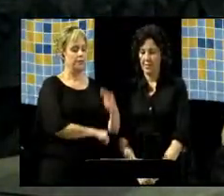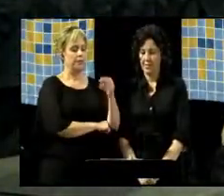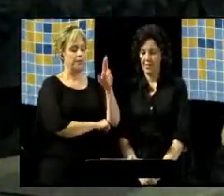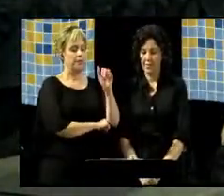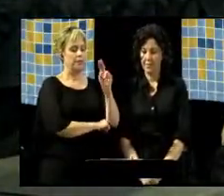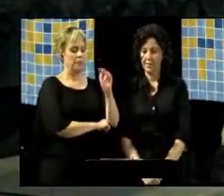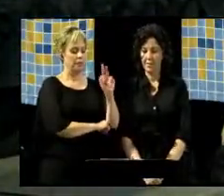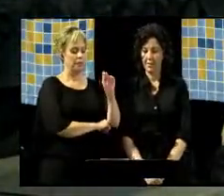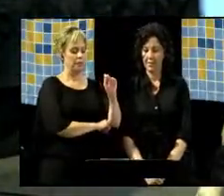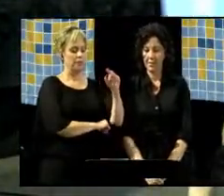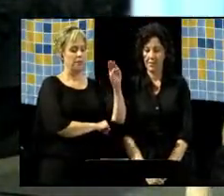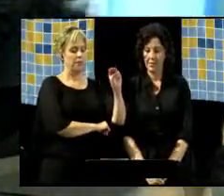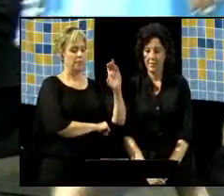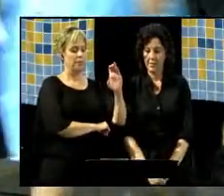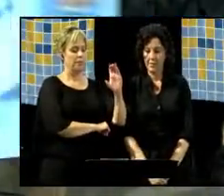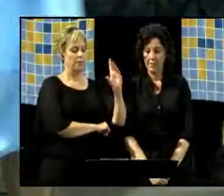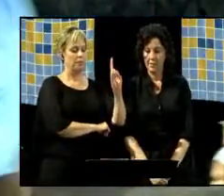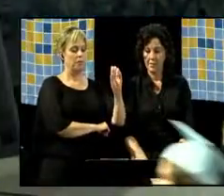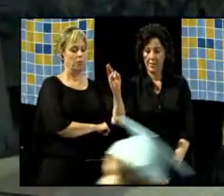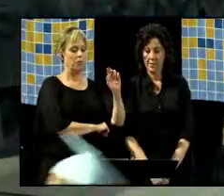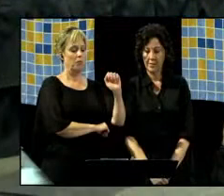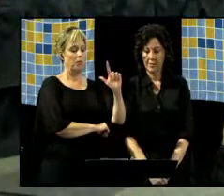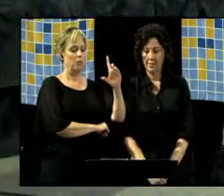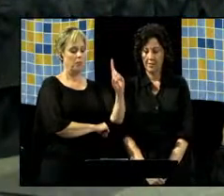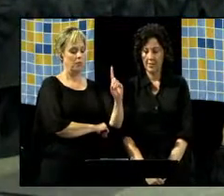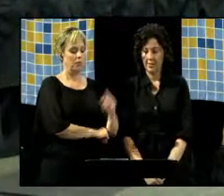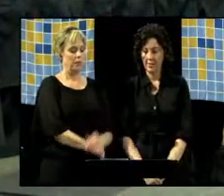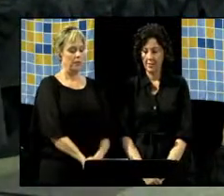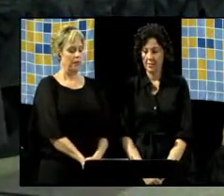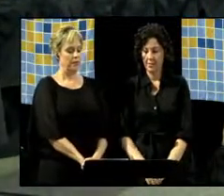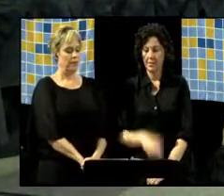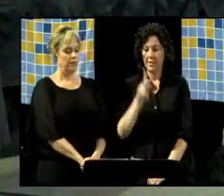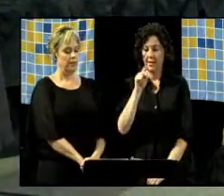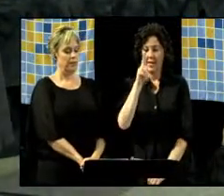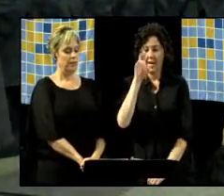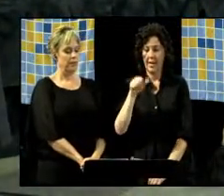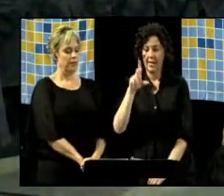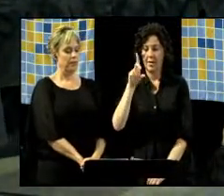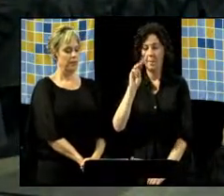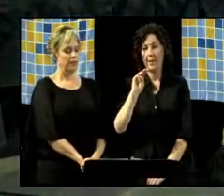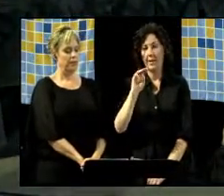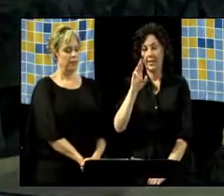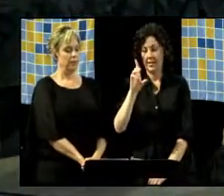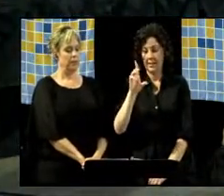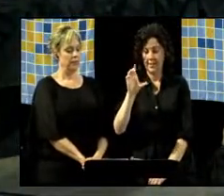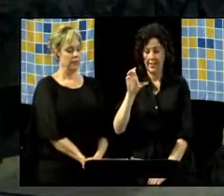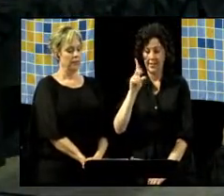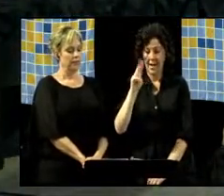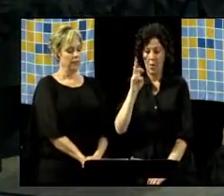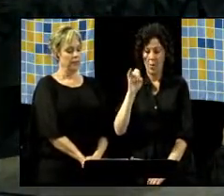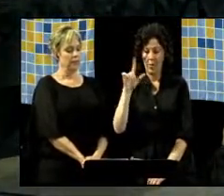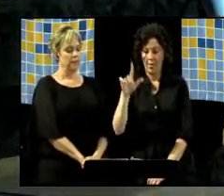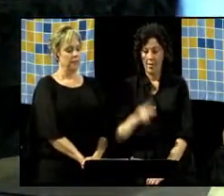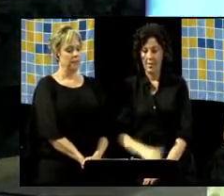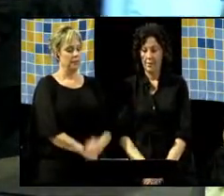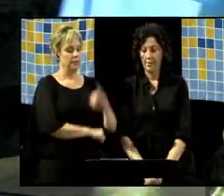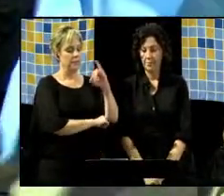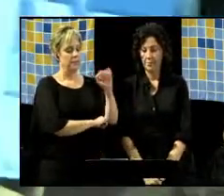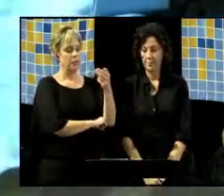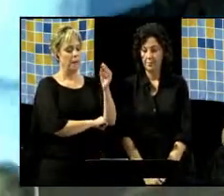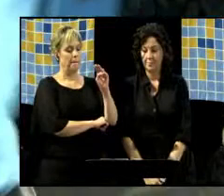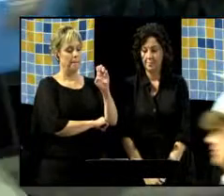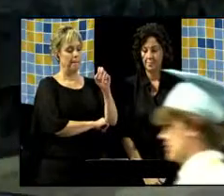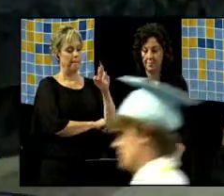Grant Christopher McDonald. Kennedy Grace McDowell. Jameer DeAndre